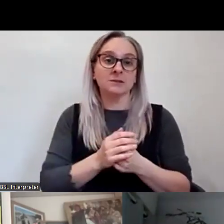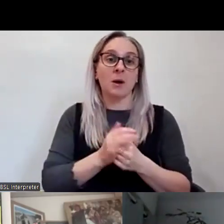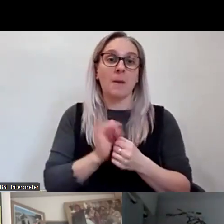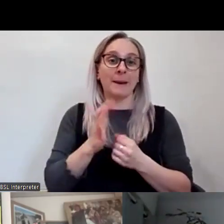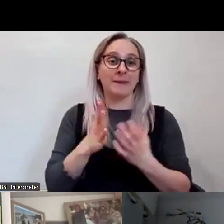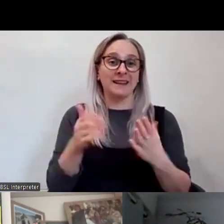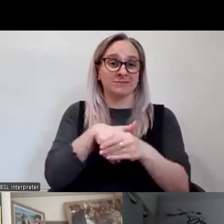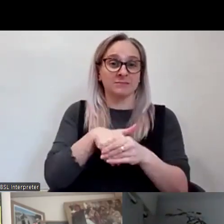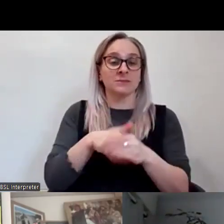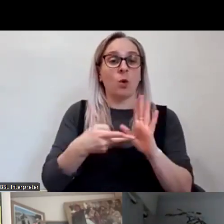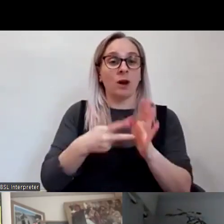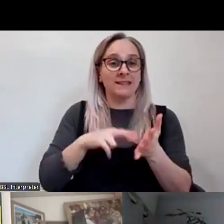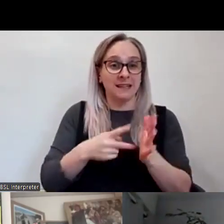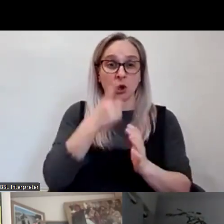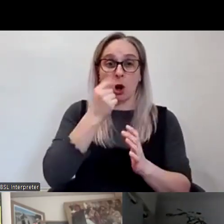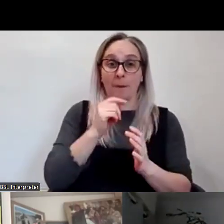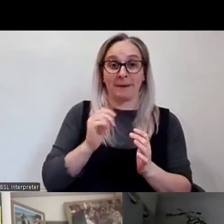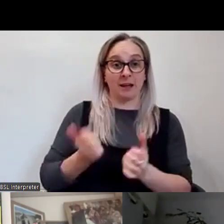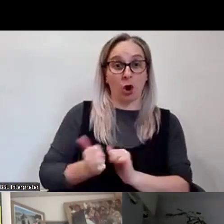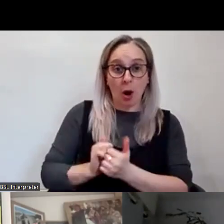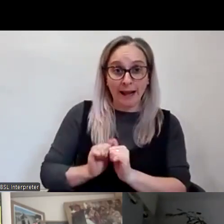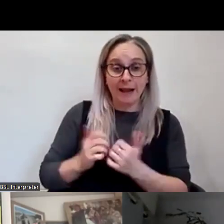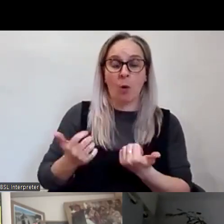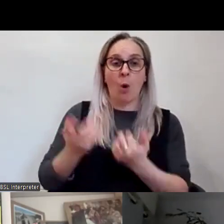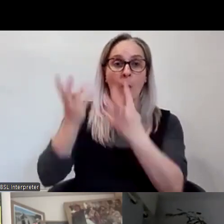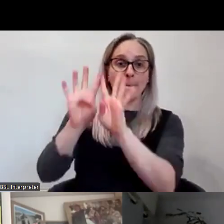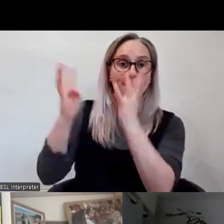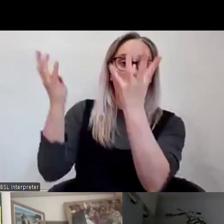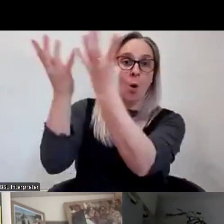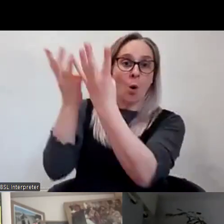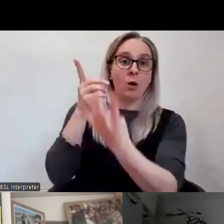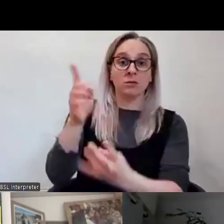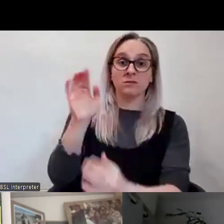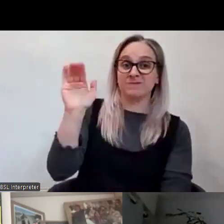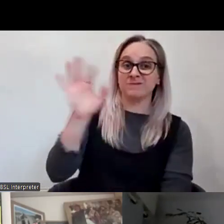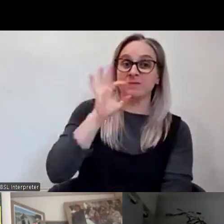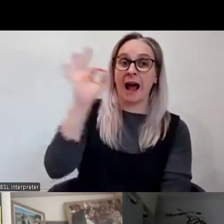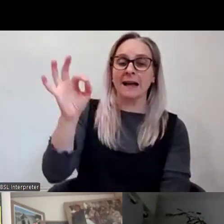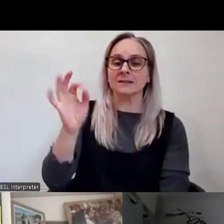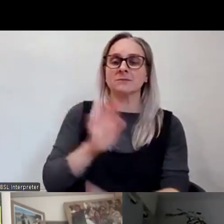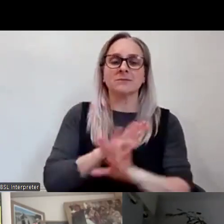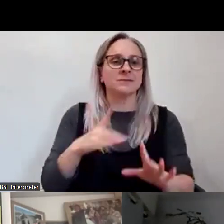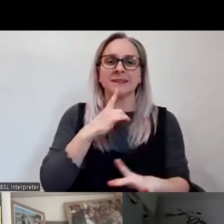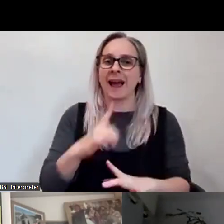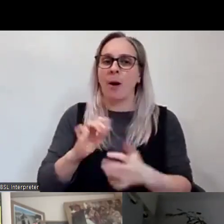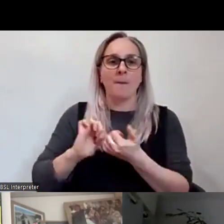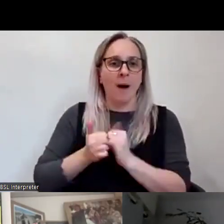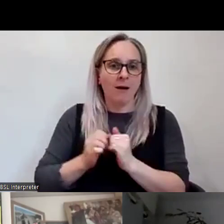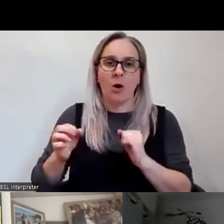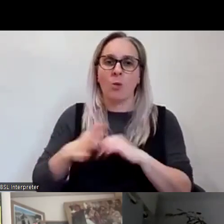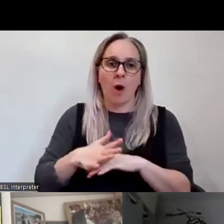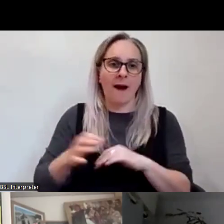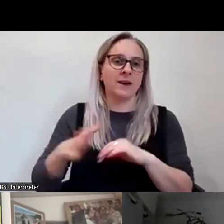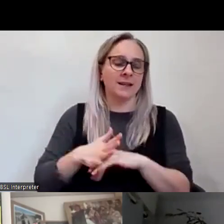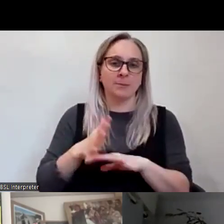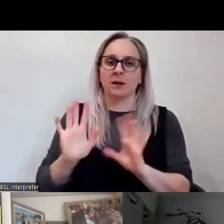or somebody that you've I would say it shouldn't really be your partner, your wife, your husband, your partner. That